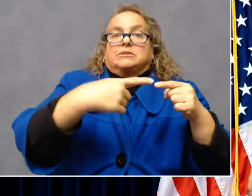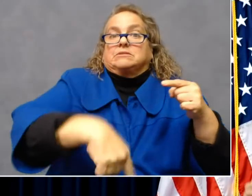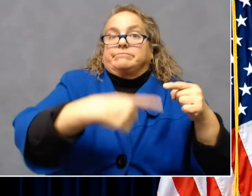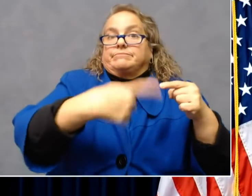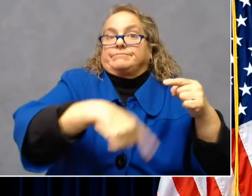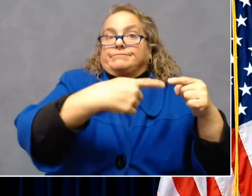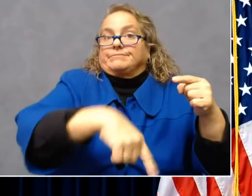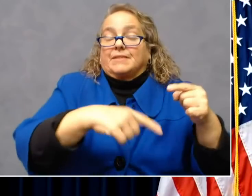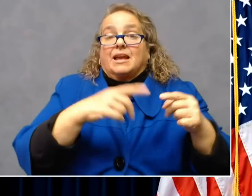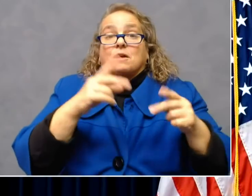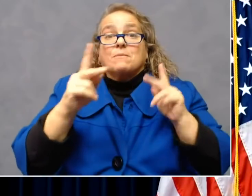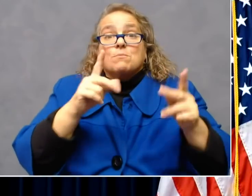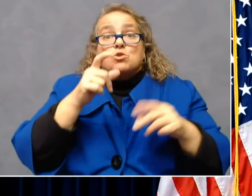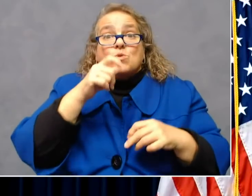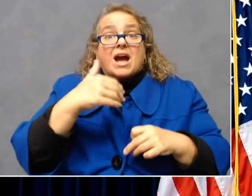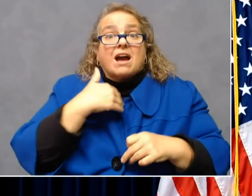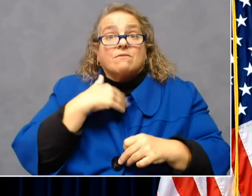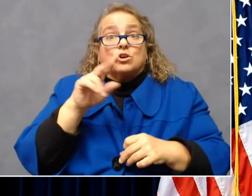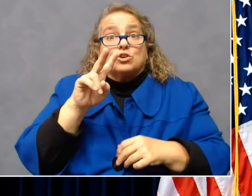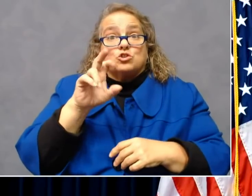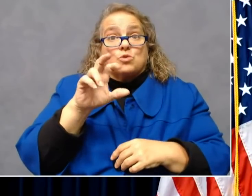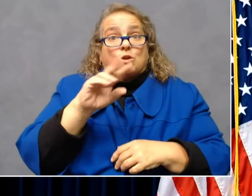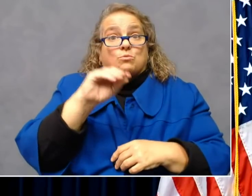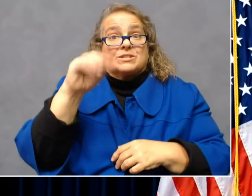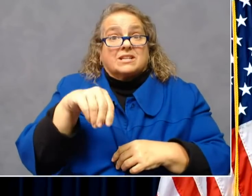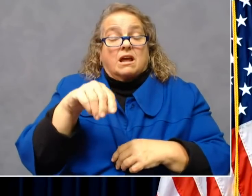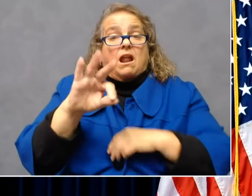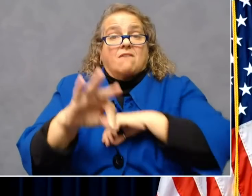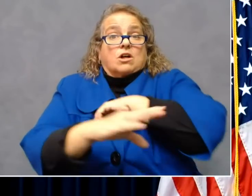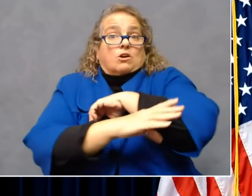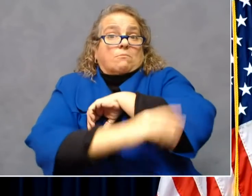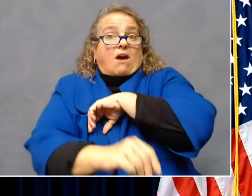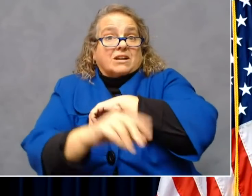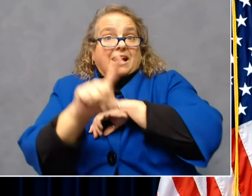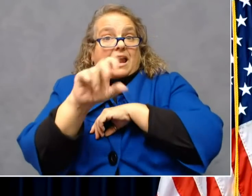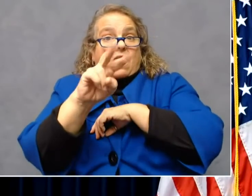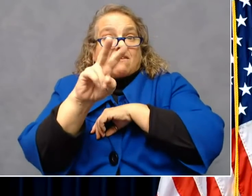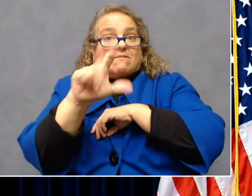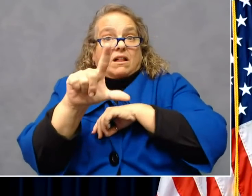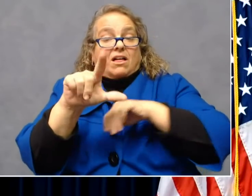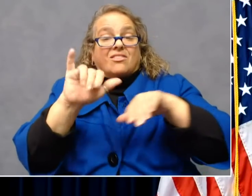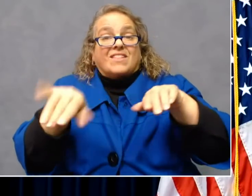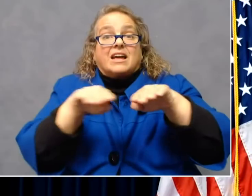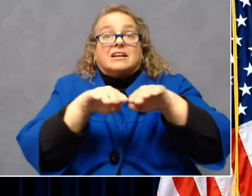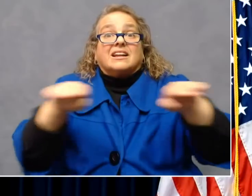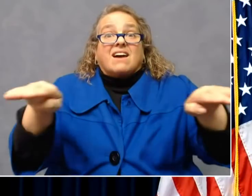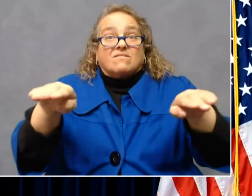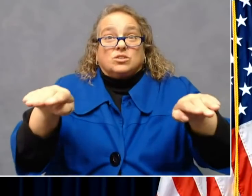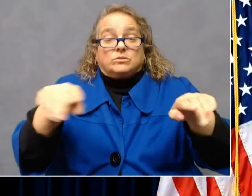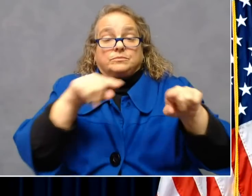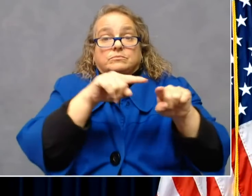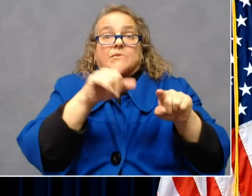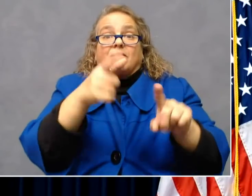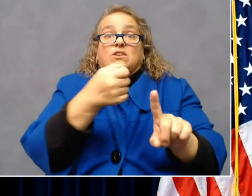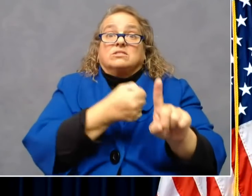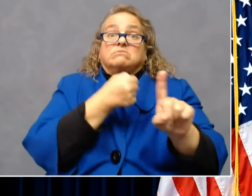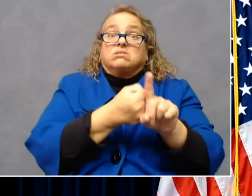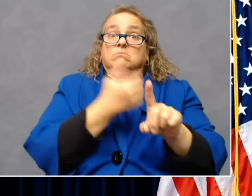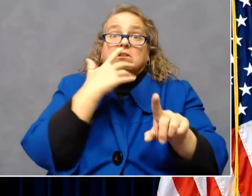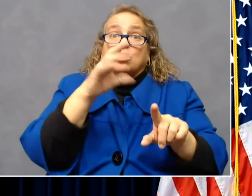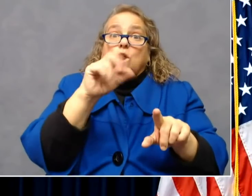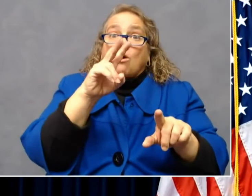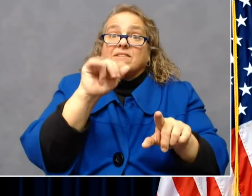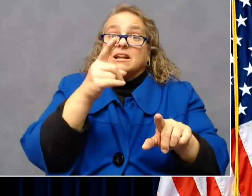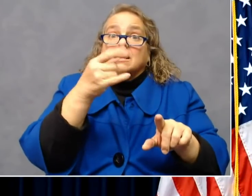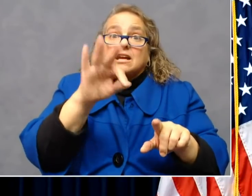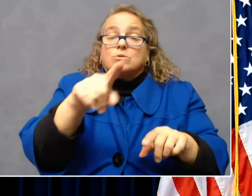incomes up to 200% of the federal poverty level who have been economically impacted due to COVID-19. Apply at your local